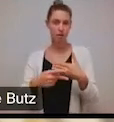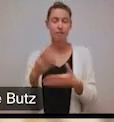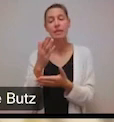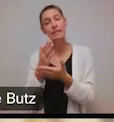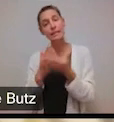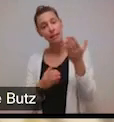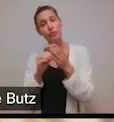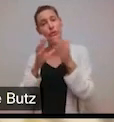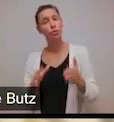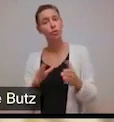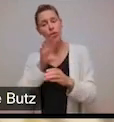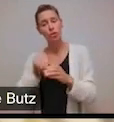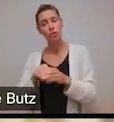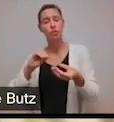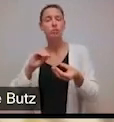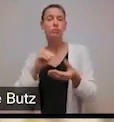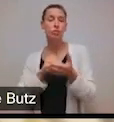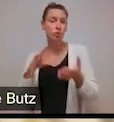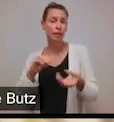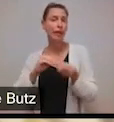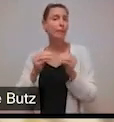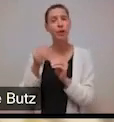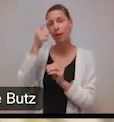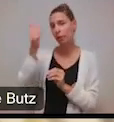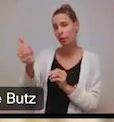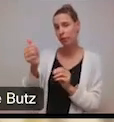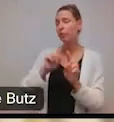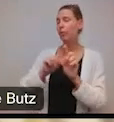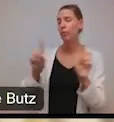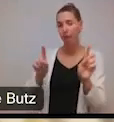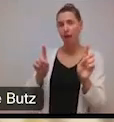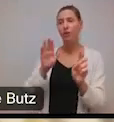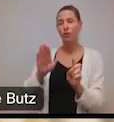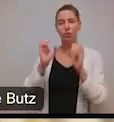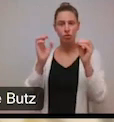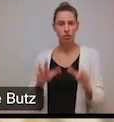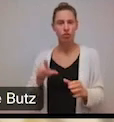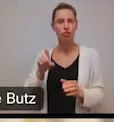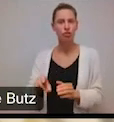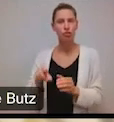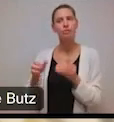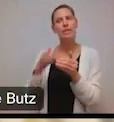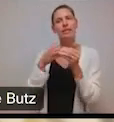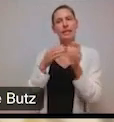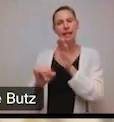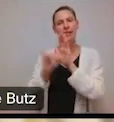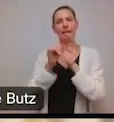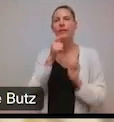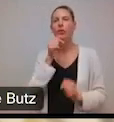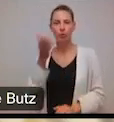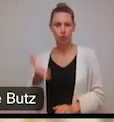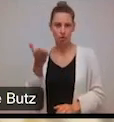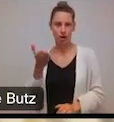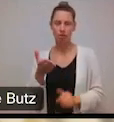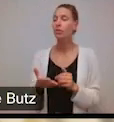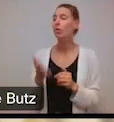number, it's up to you. But you want your instructor to know exactly who you are, right? So they might, like I said, be teaching